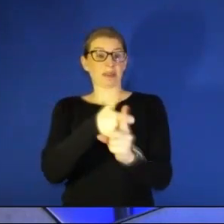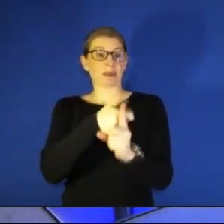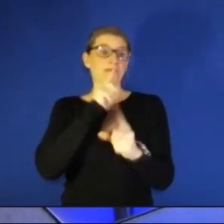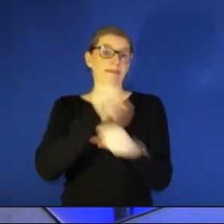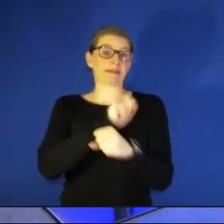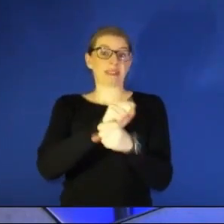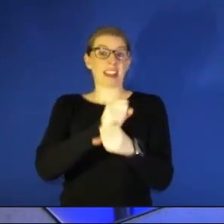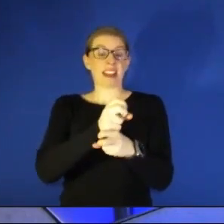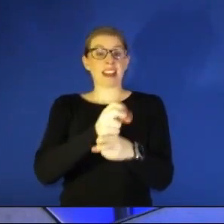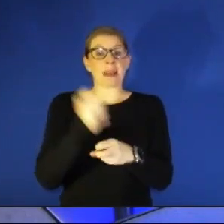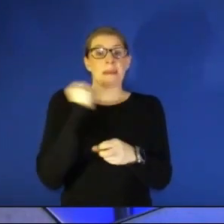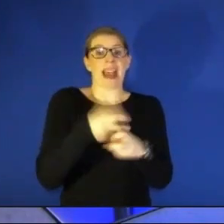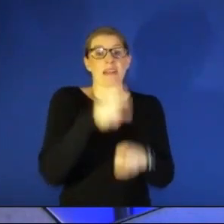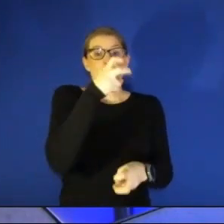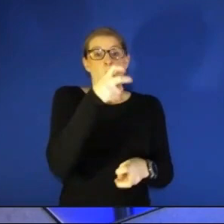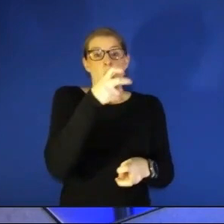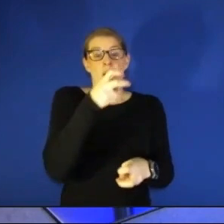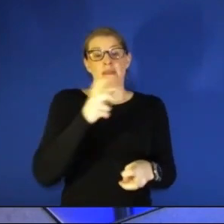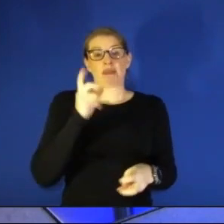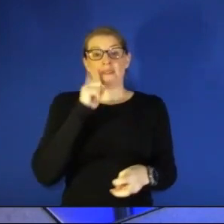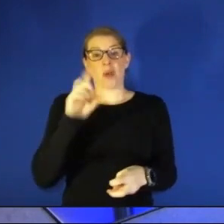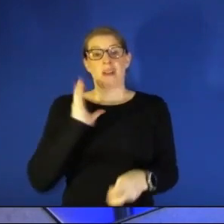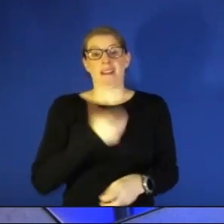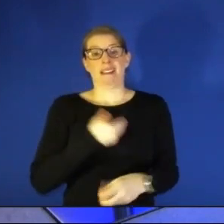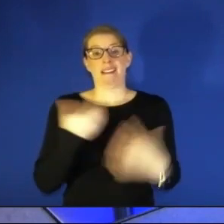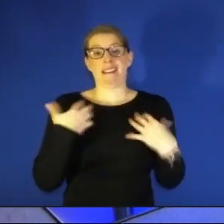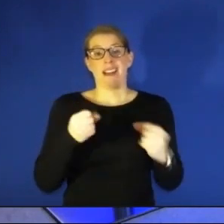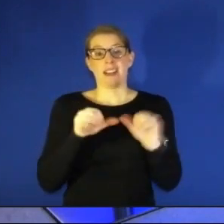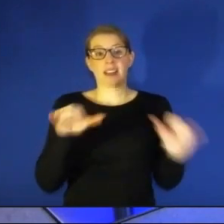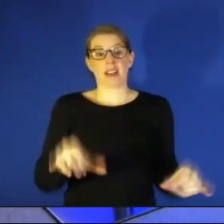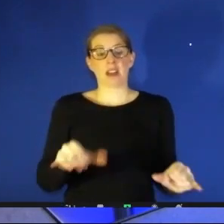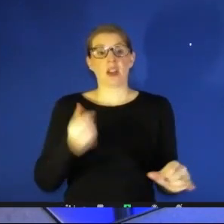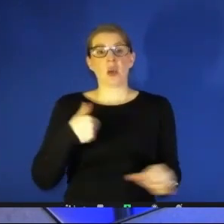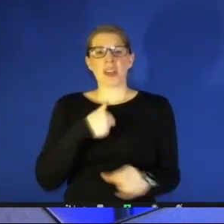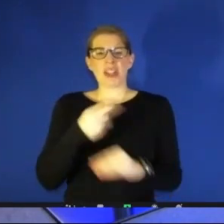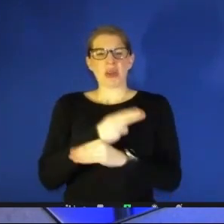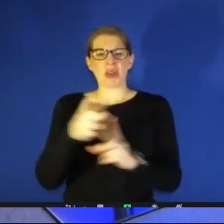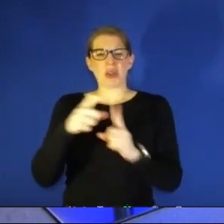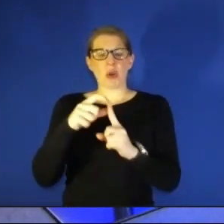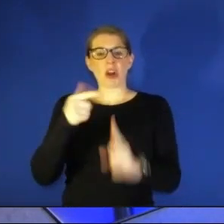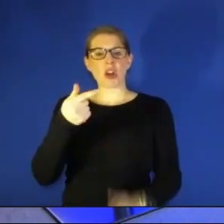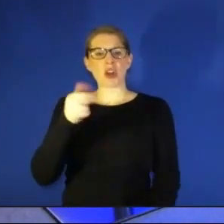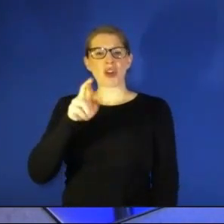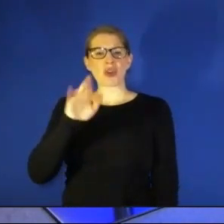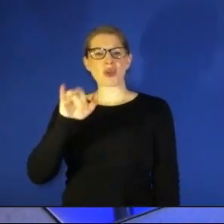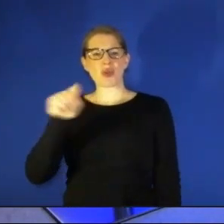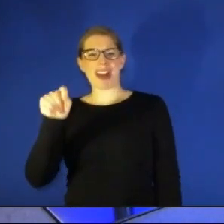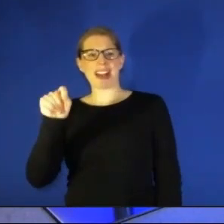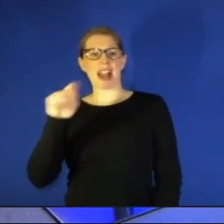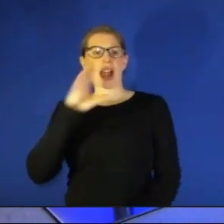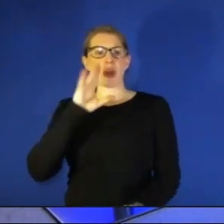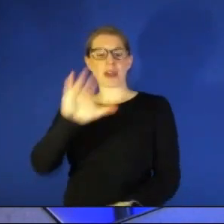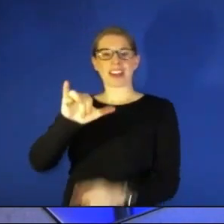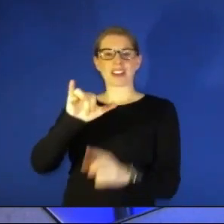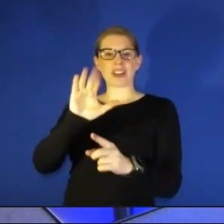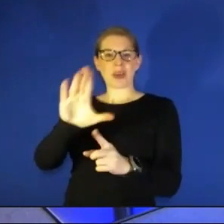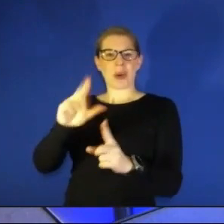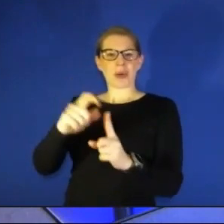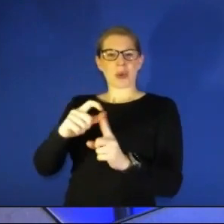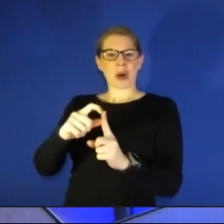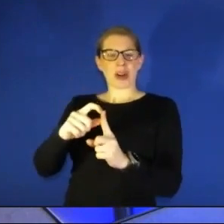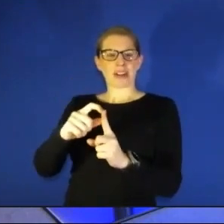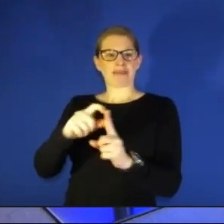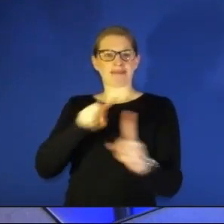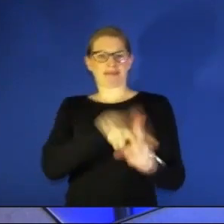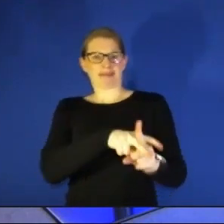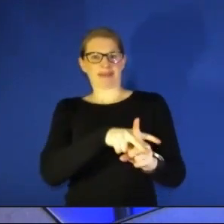our health system. They simply are. We use the word grit. We've used that word a lot. I know that is your word when we talk about nurses. Talk to me a little bit